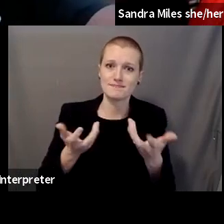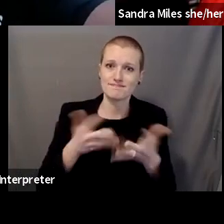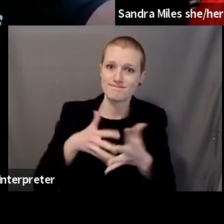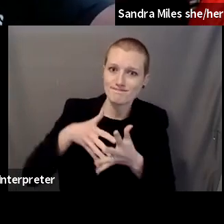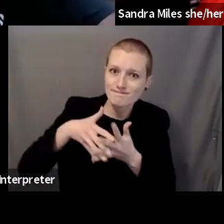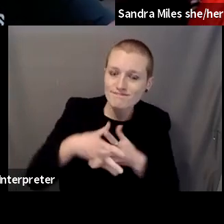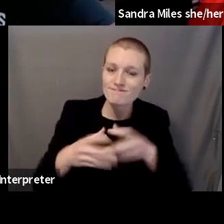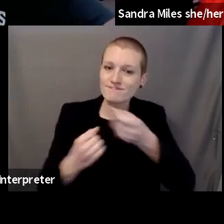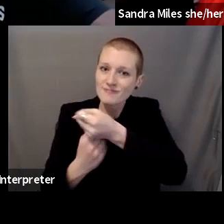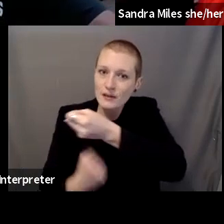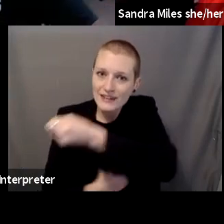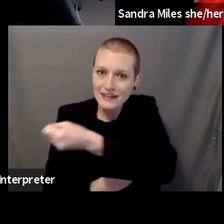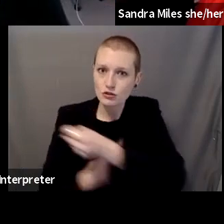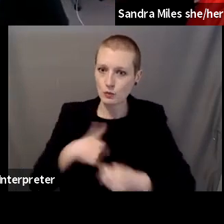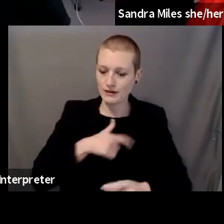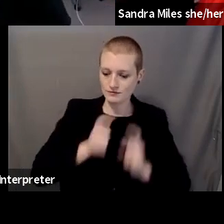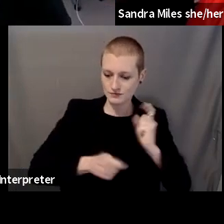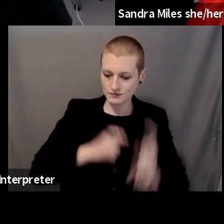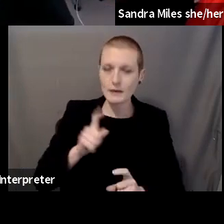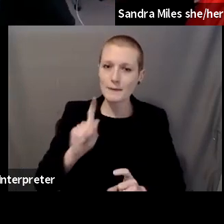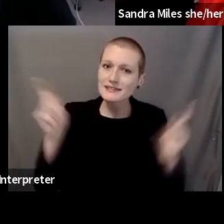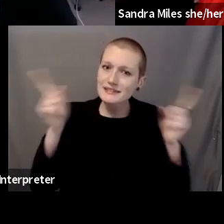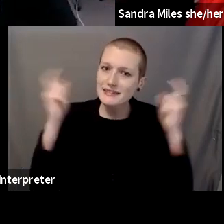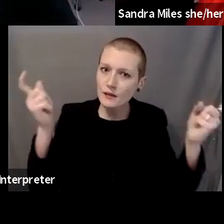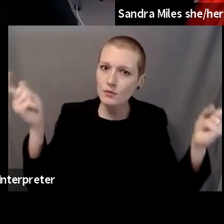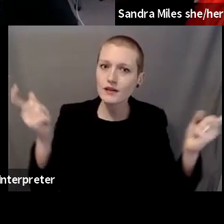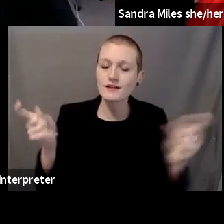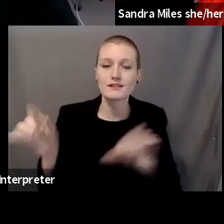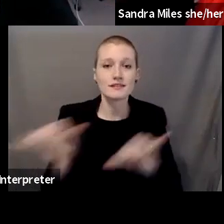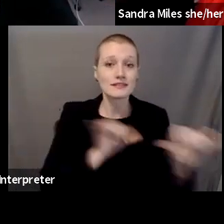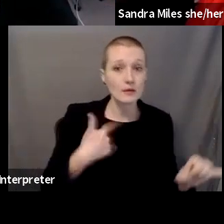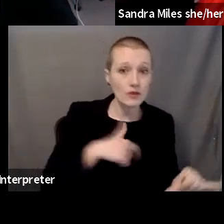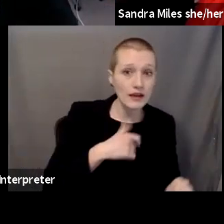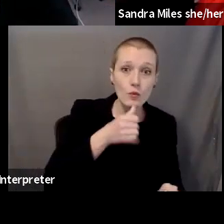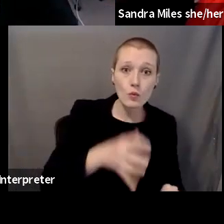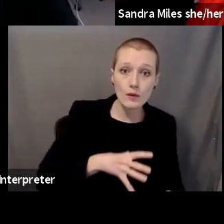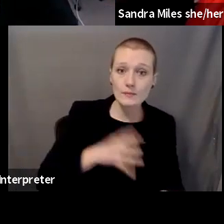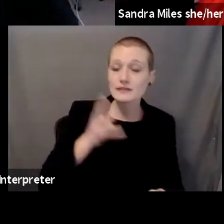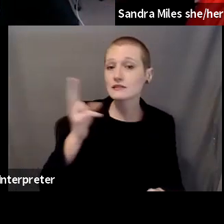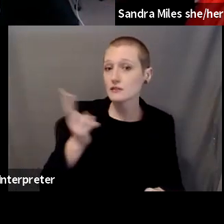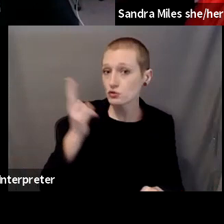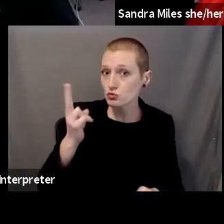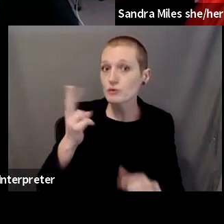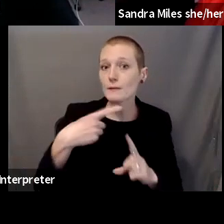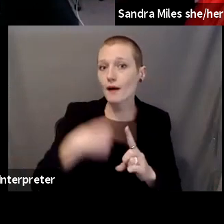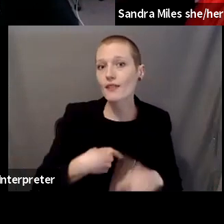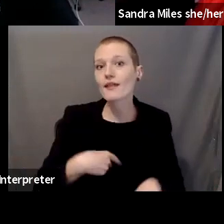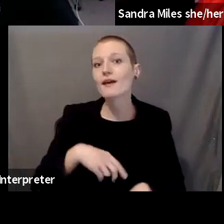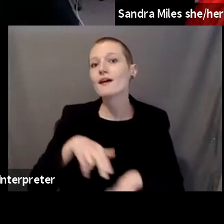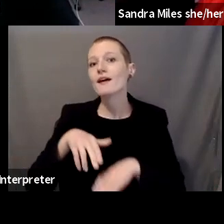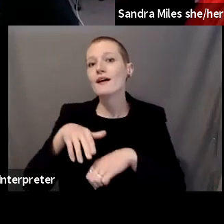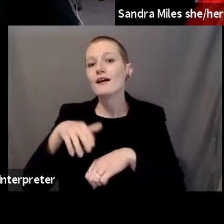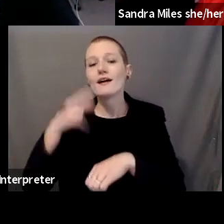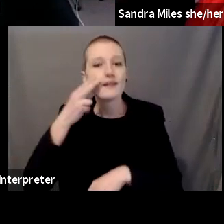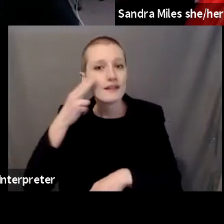we have Women's History Month, we have, you know, Native American History Week, you